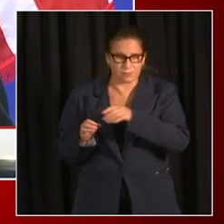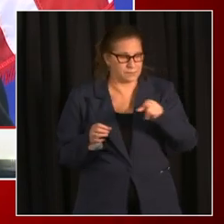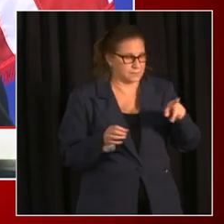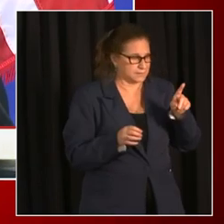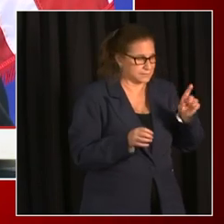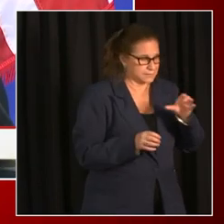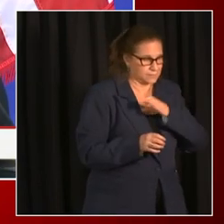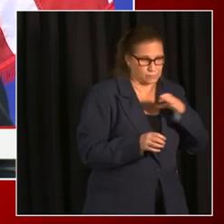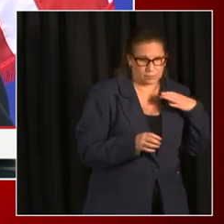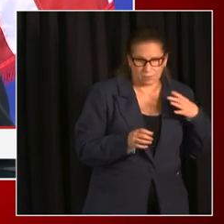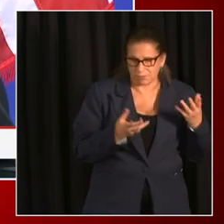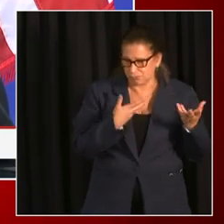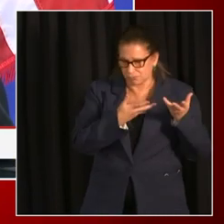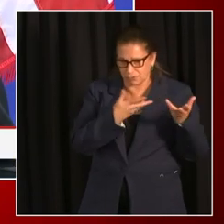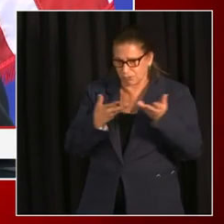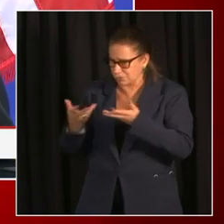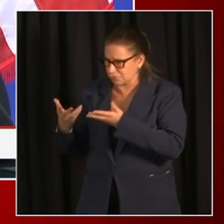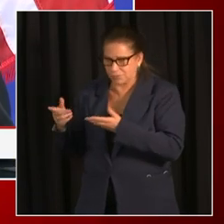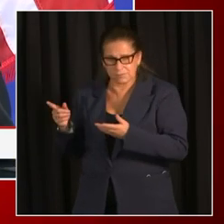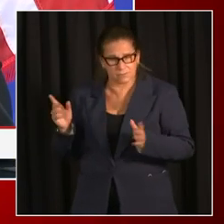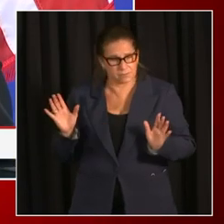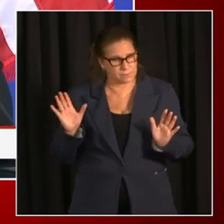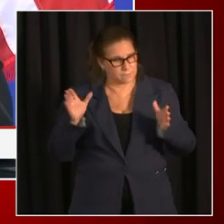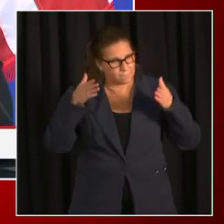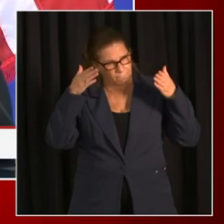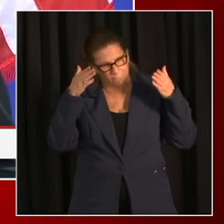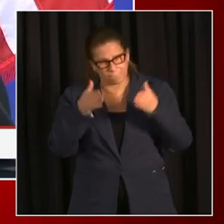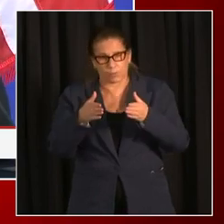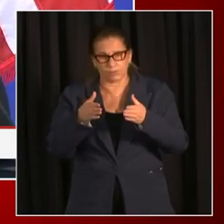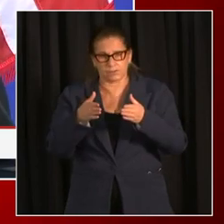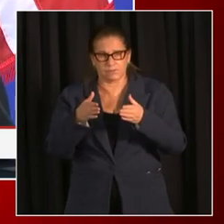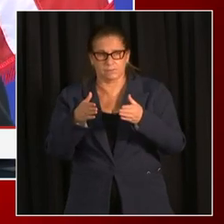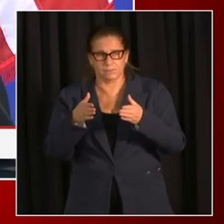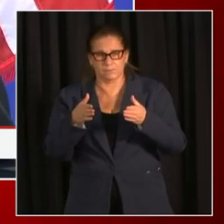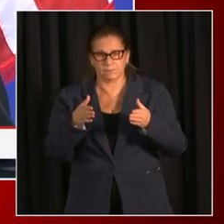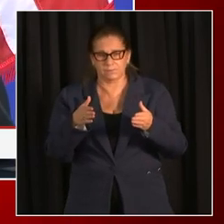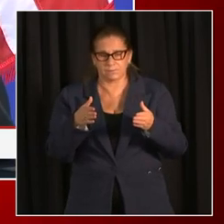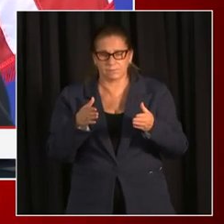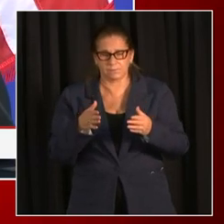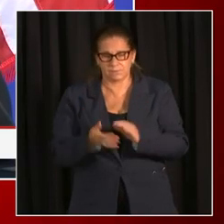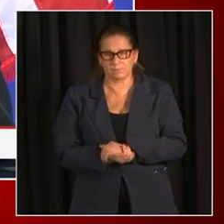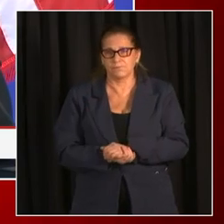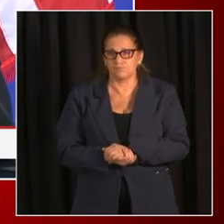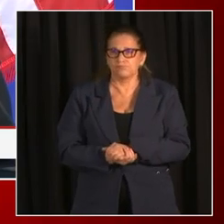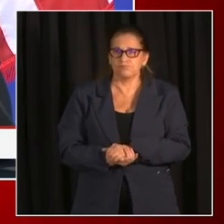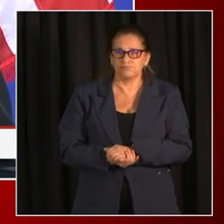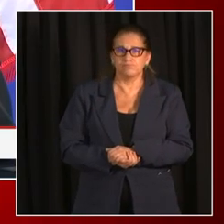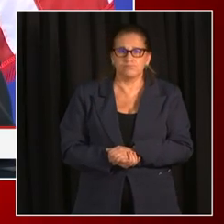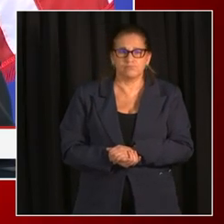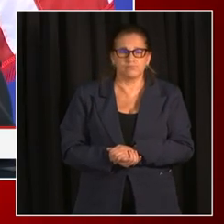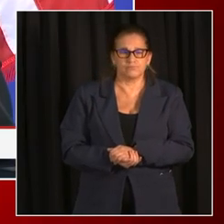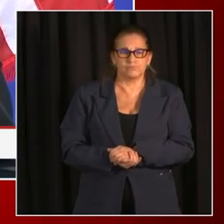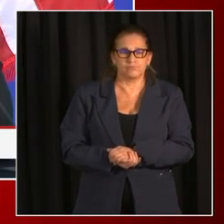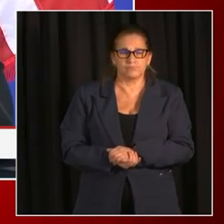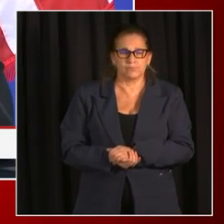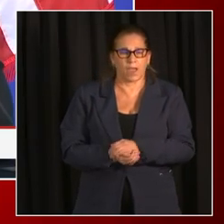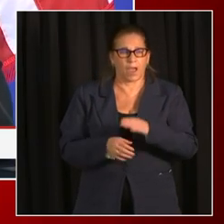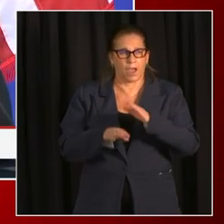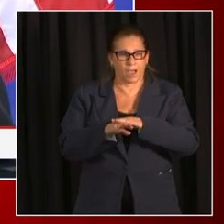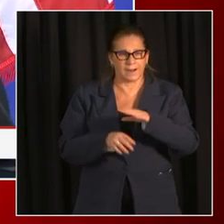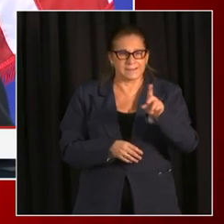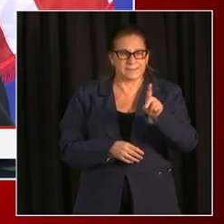need, and especially that they're focused on getting, making sure that DC residents